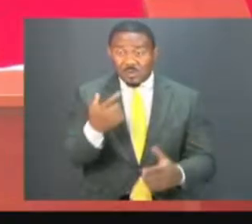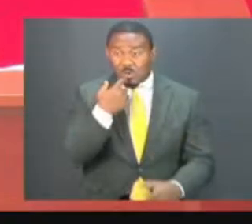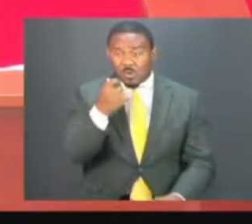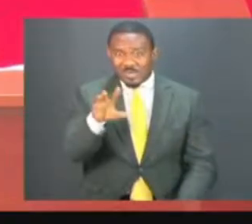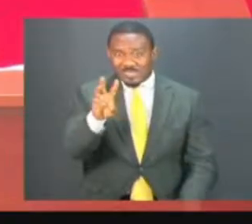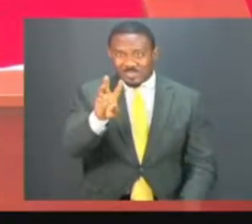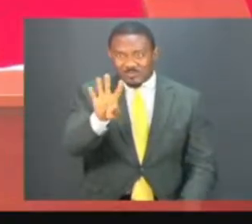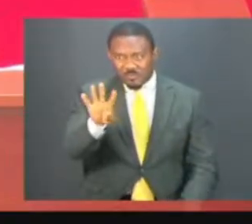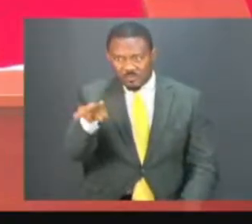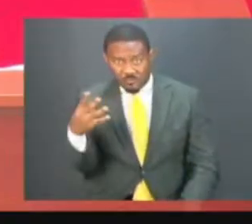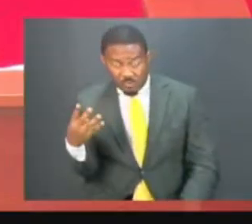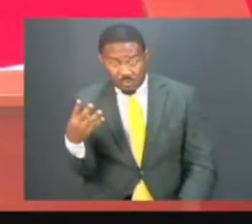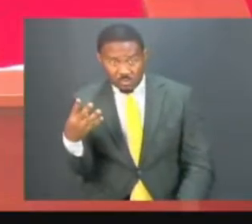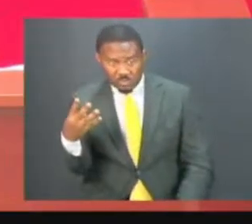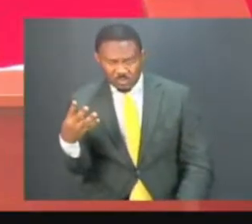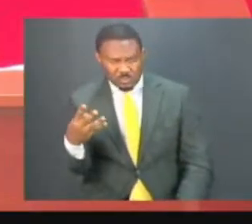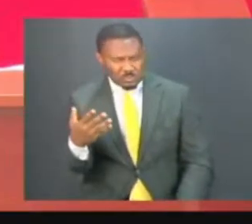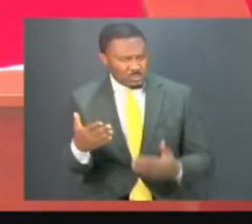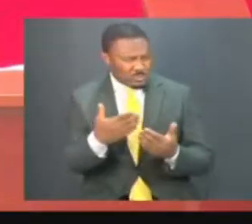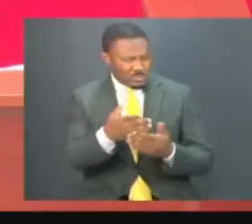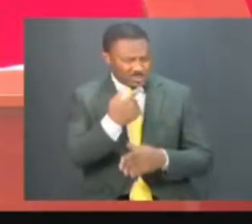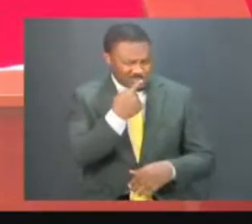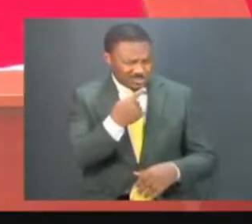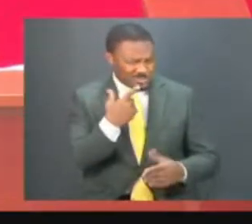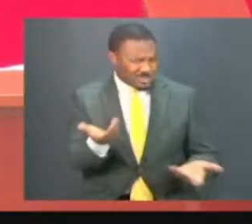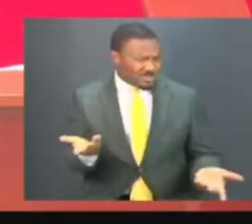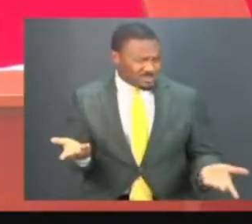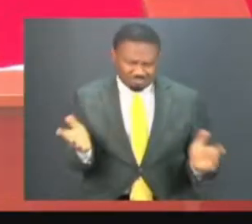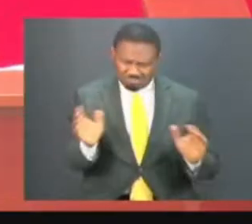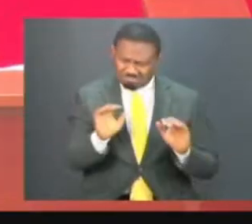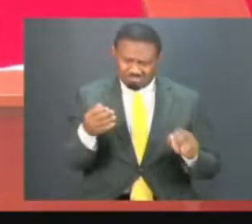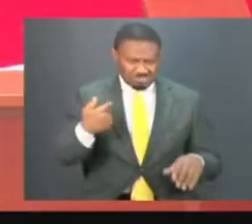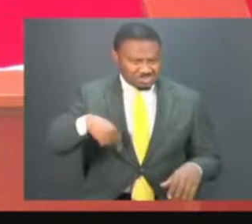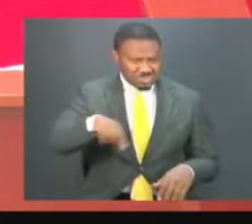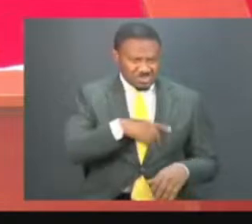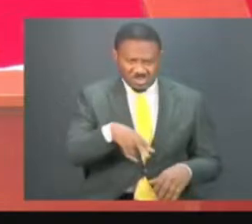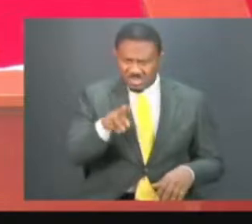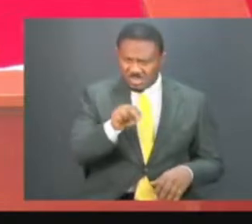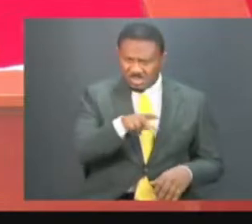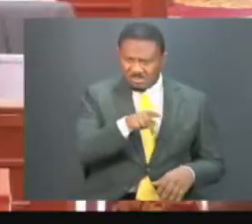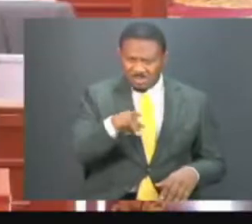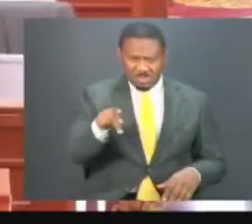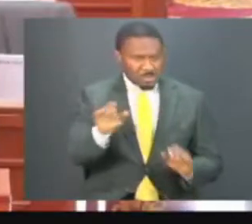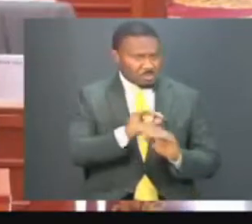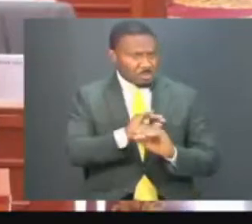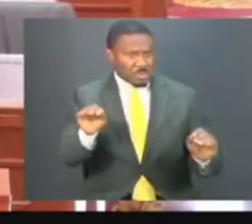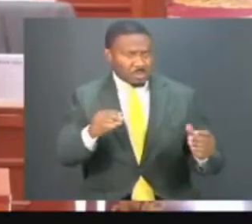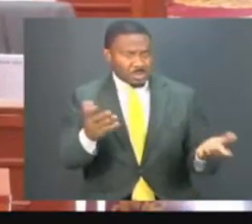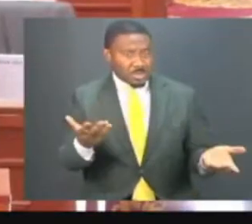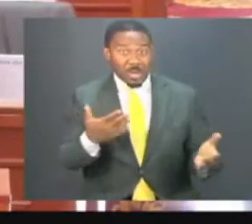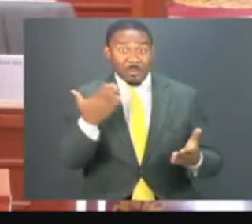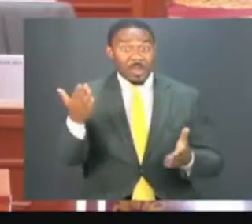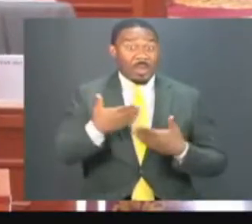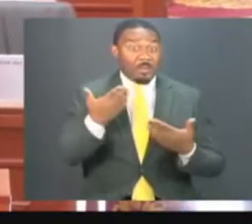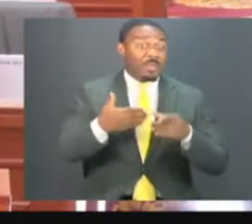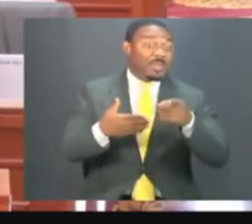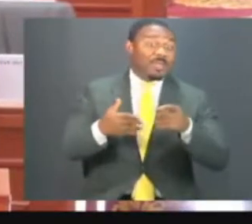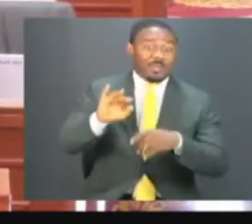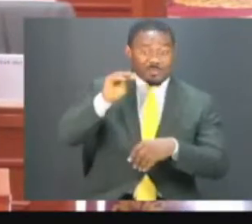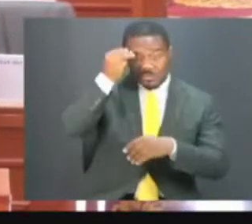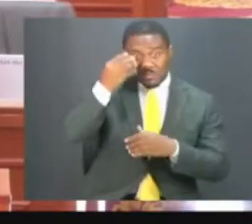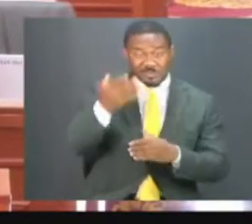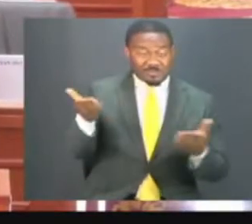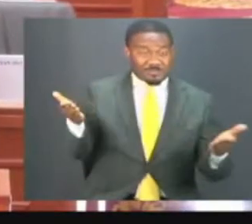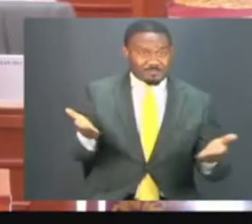And what we know, what he's saying, there is nothing like that on our side. I'm happy the energy minister is here. You